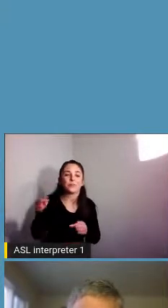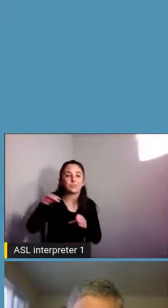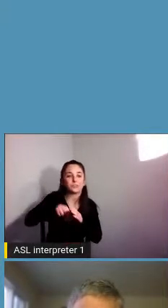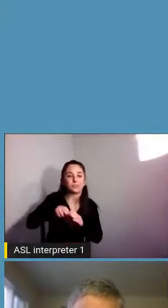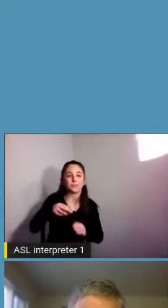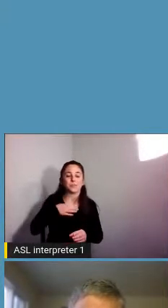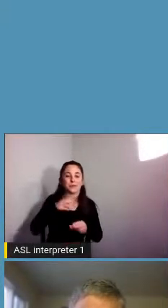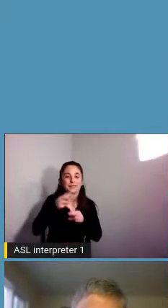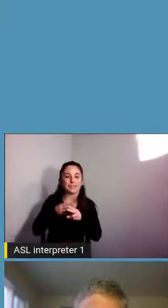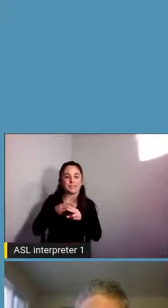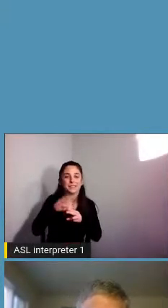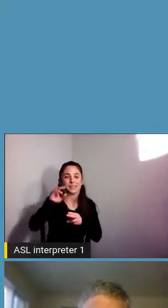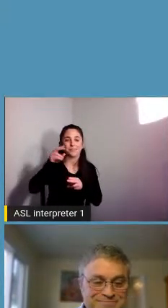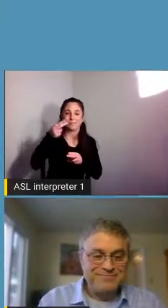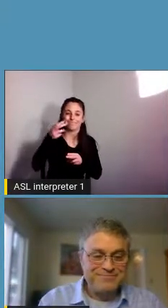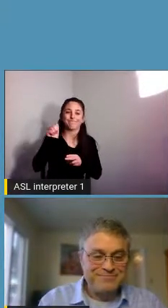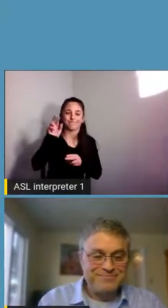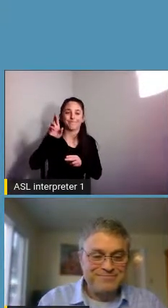Direct Dimensions.